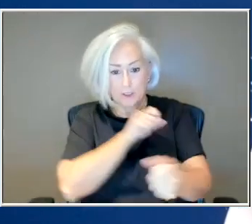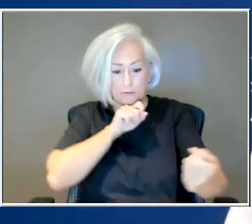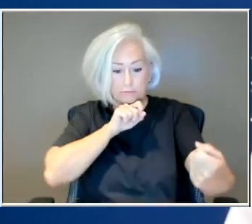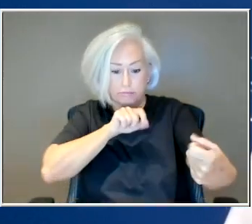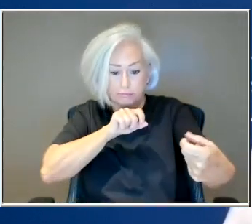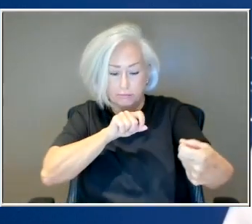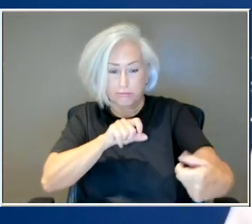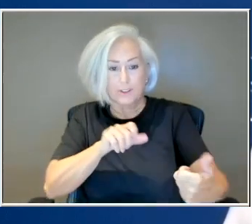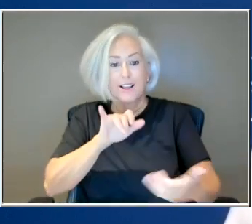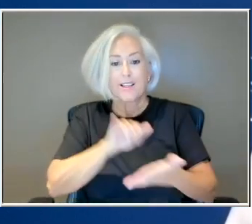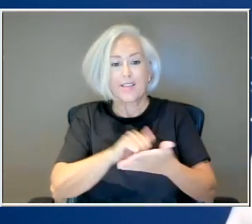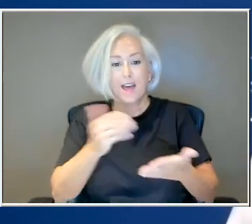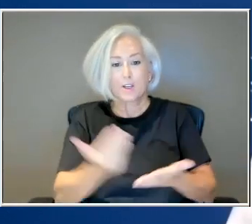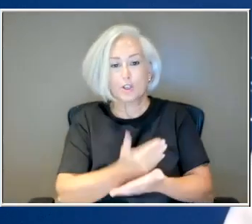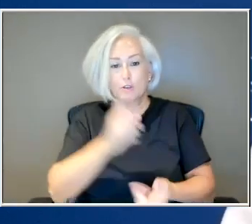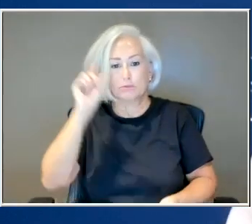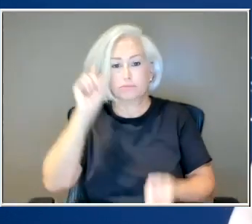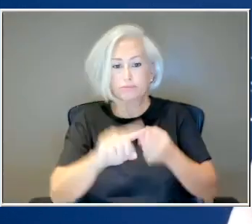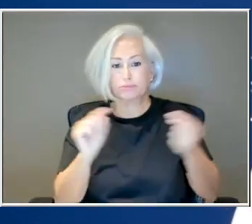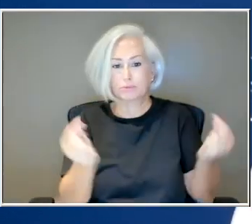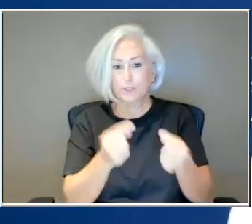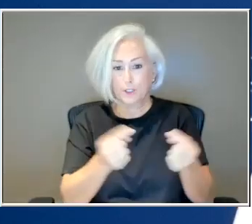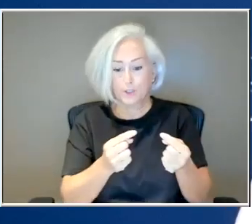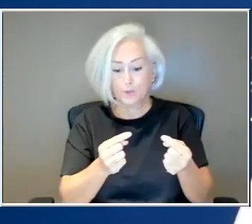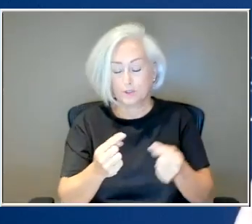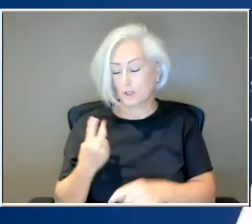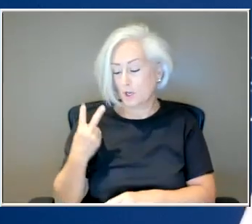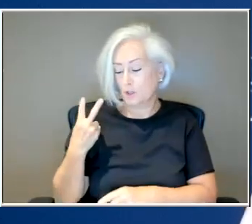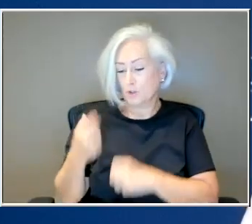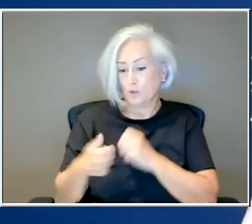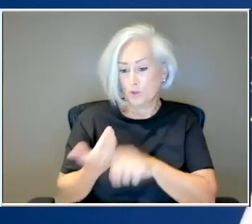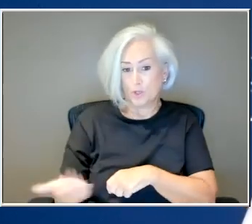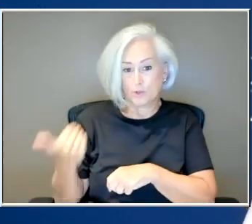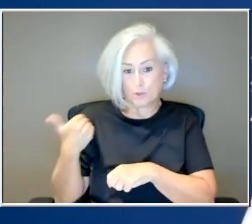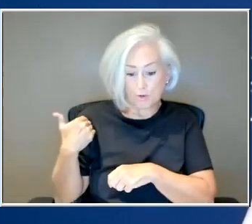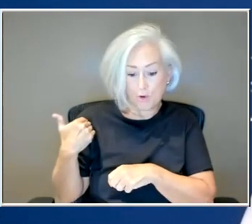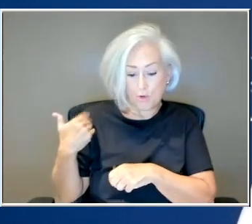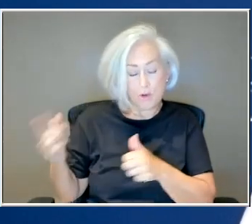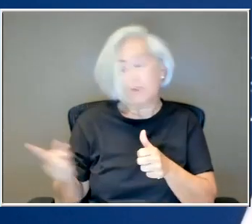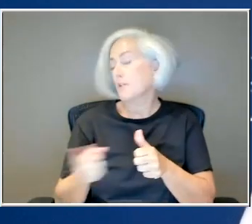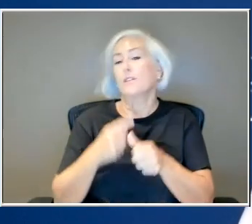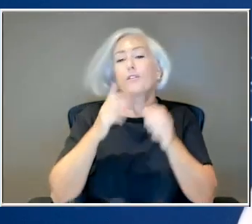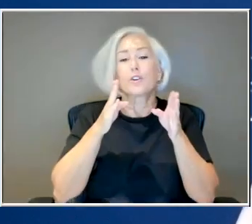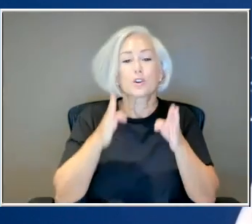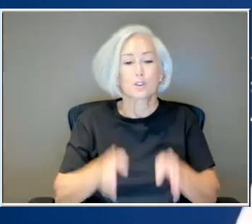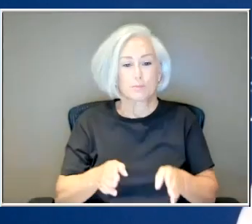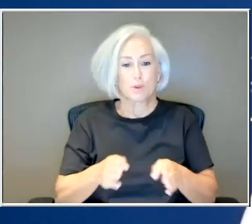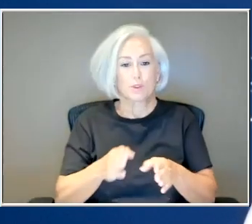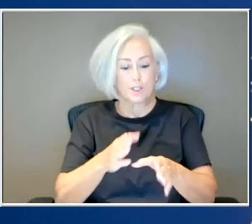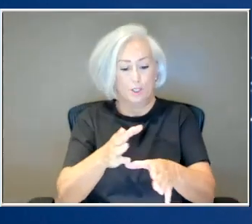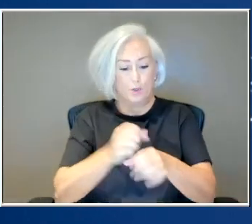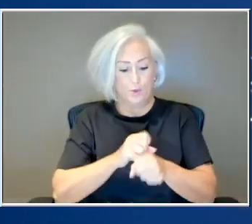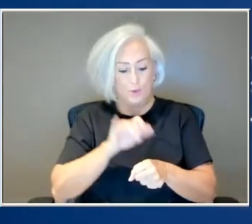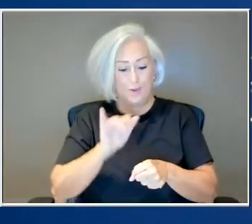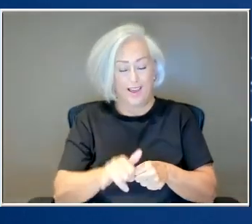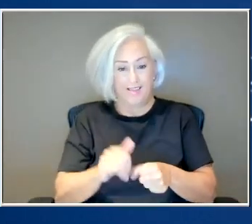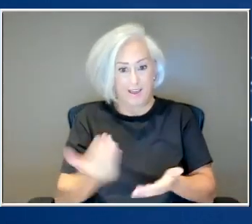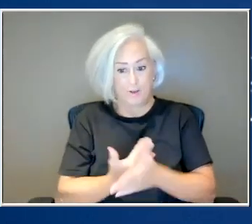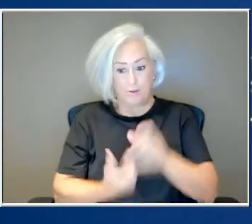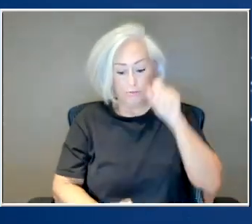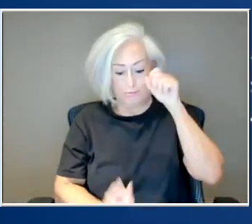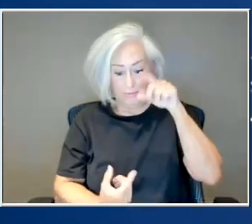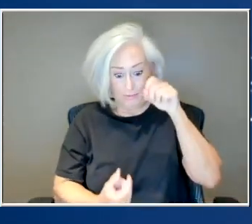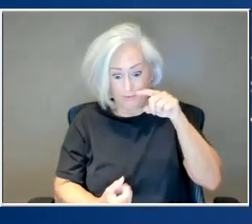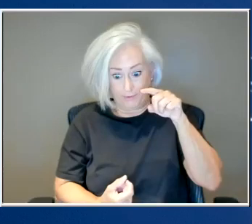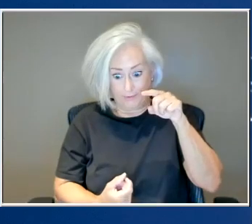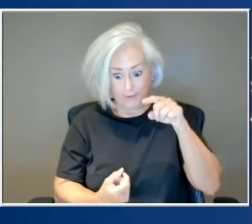ago, when this technology first came to market, the very first patient to trial this in the world was here at KU. And over the next 2 years, I've been able to